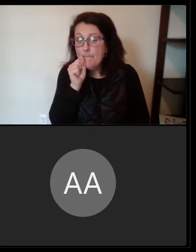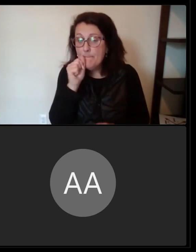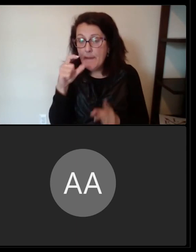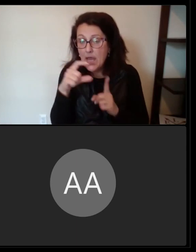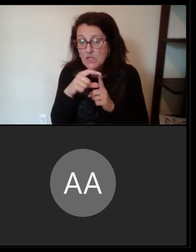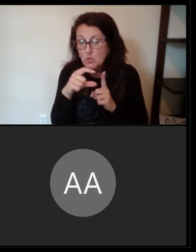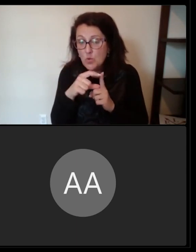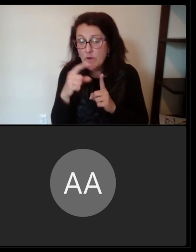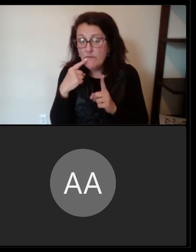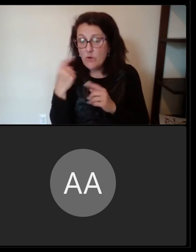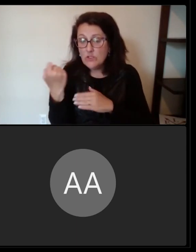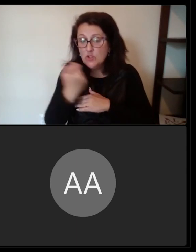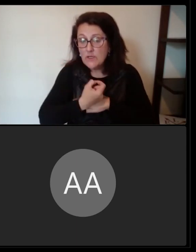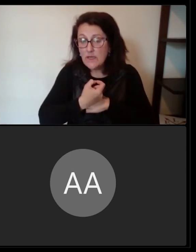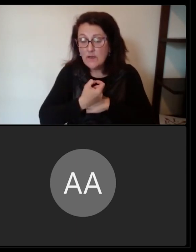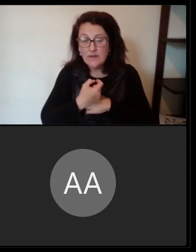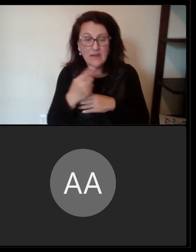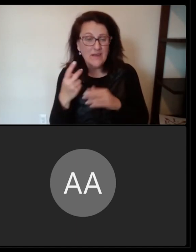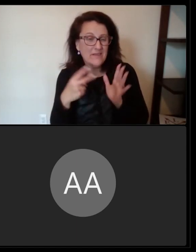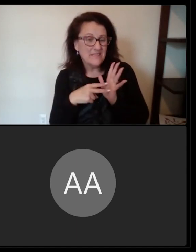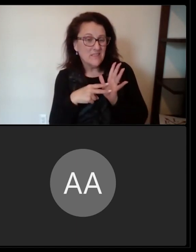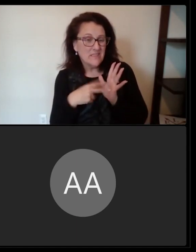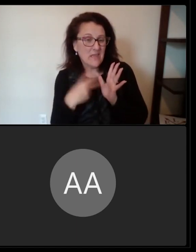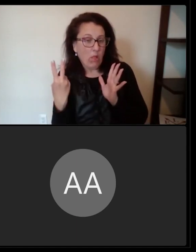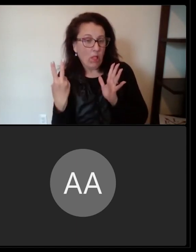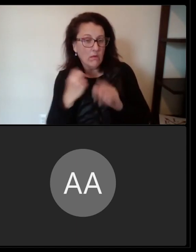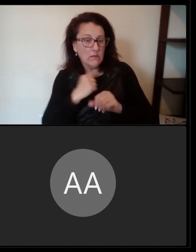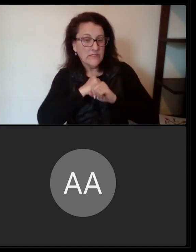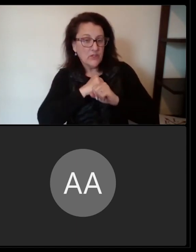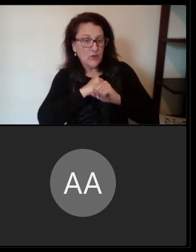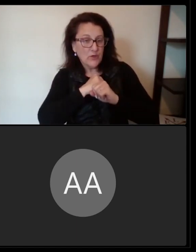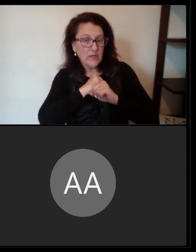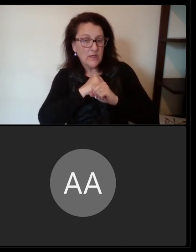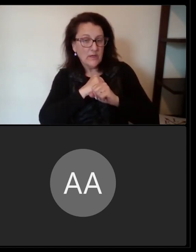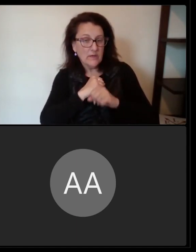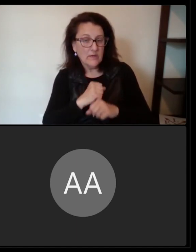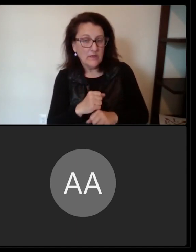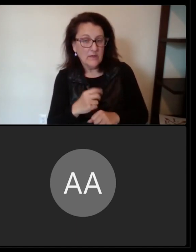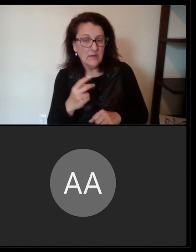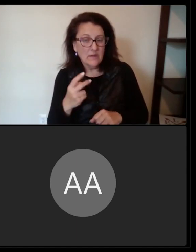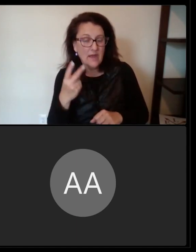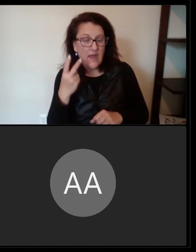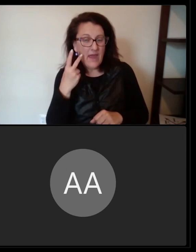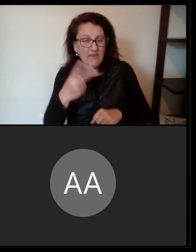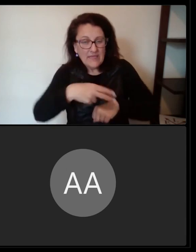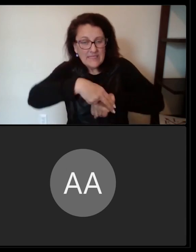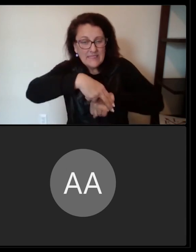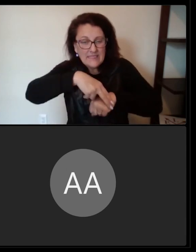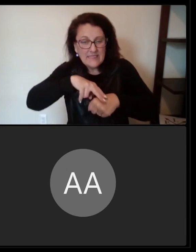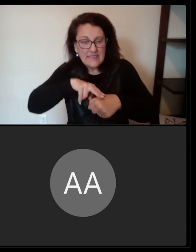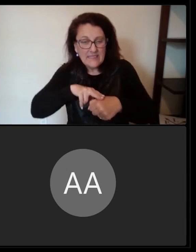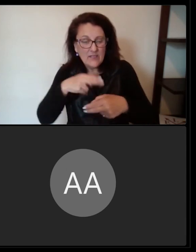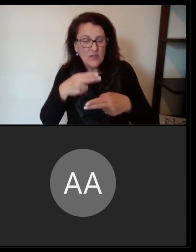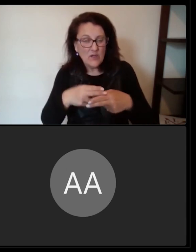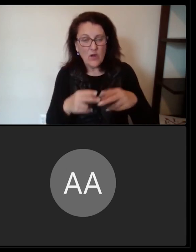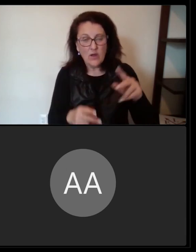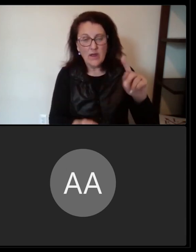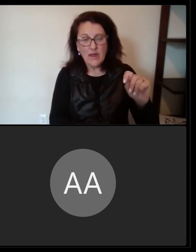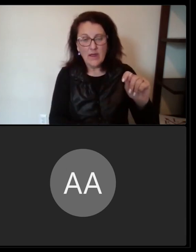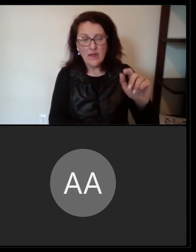So double security, and there will be a tamper evidence seal here as well, a harpoon seal.